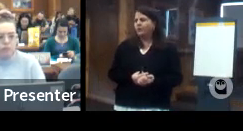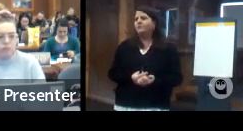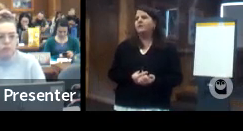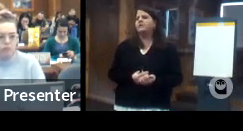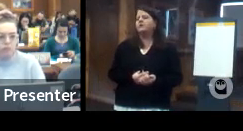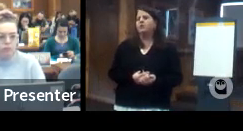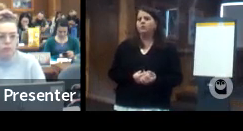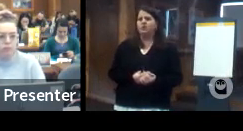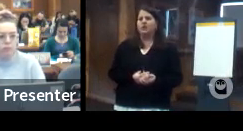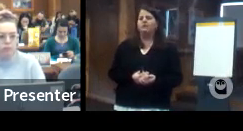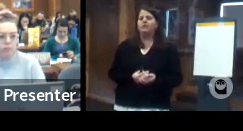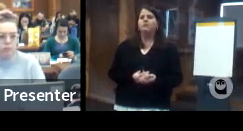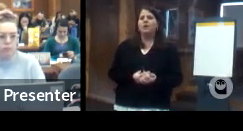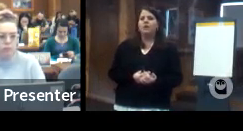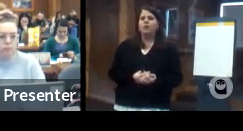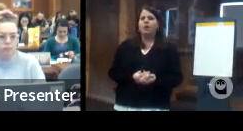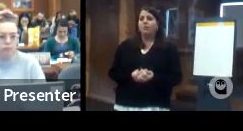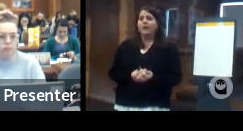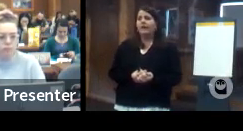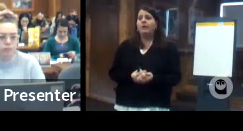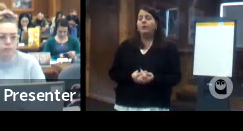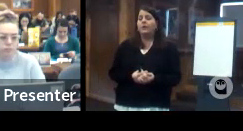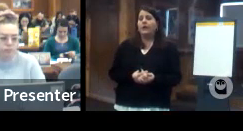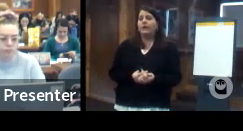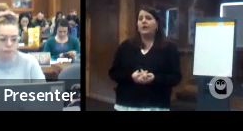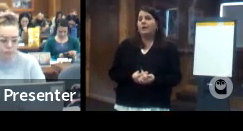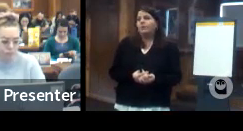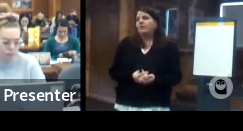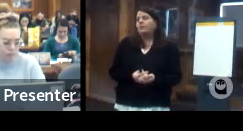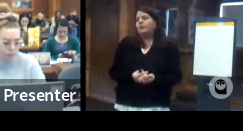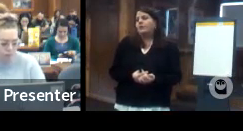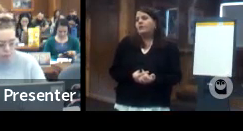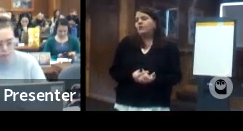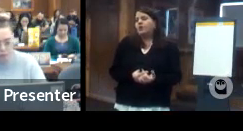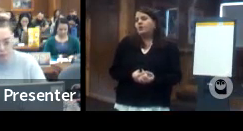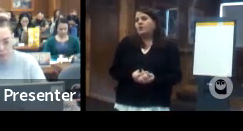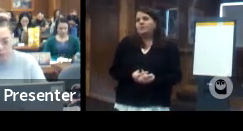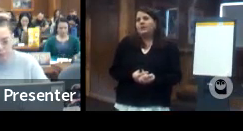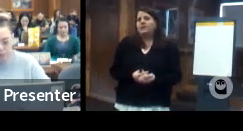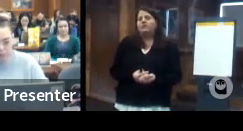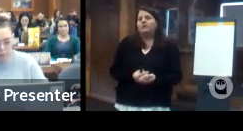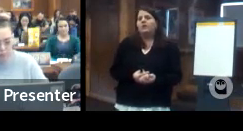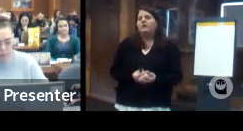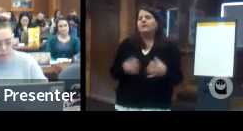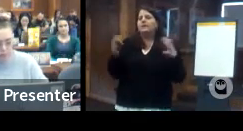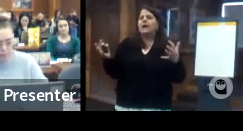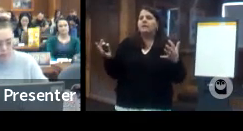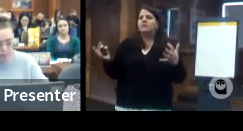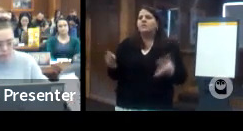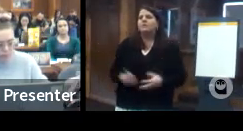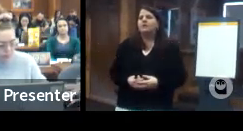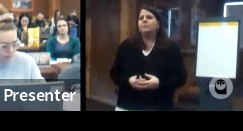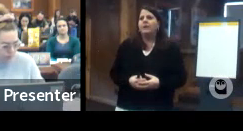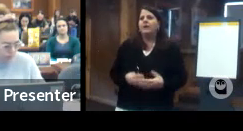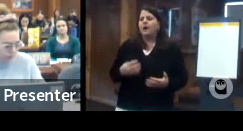to help with your confidence hugely. If you know already going in what the questions are going to be, essentially, not